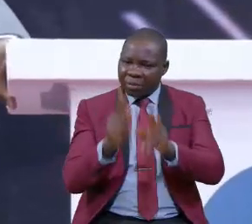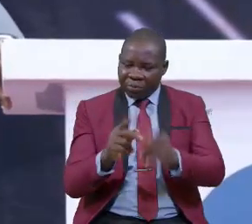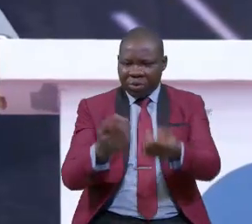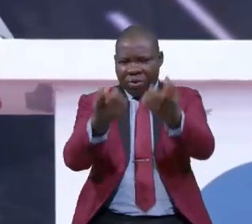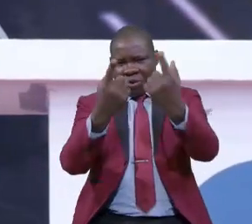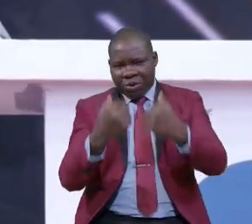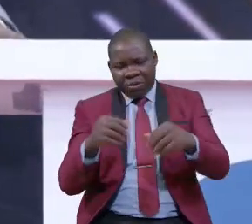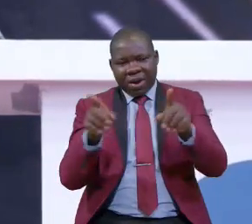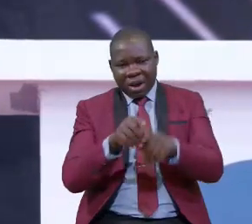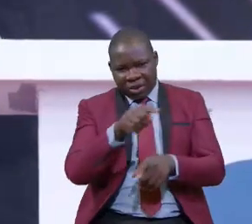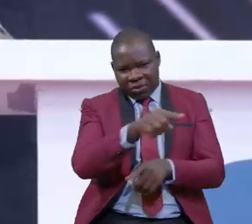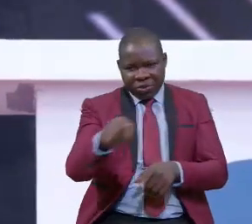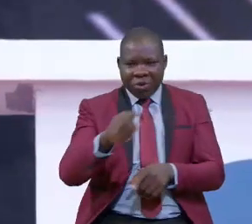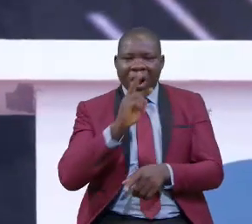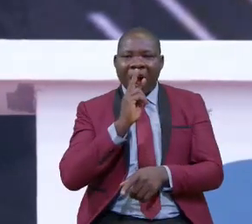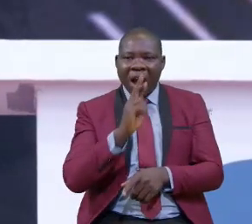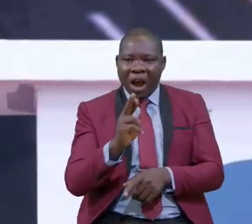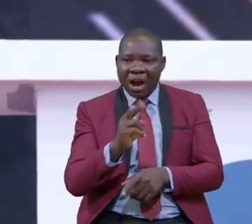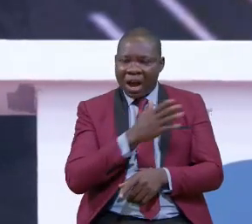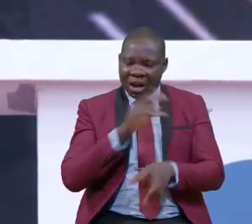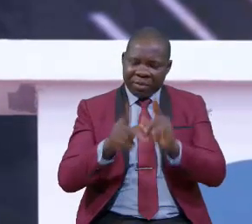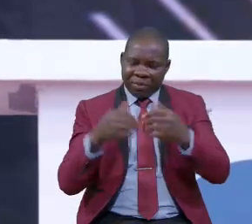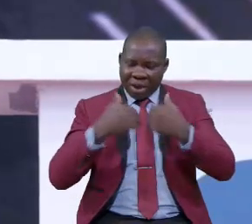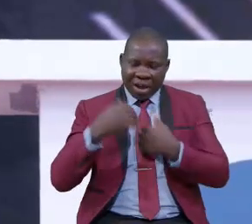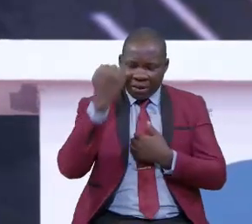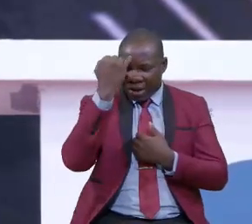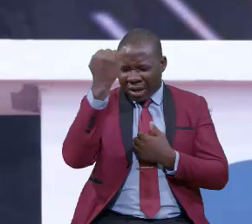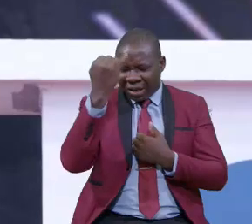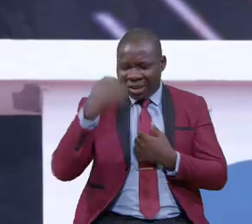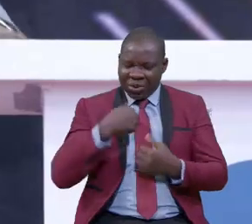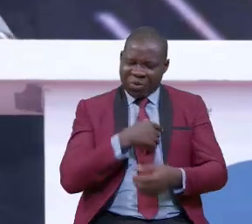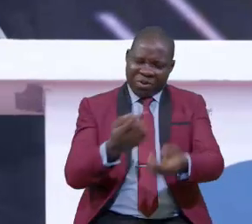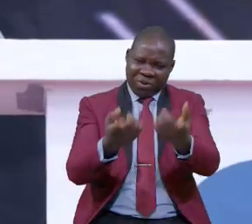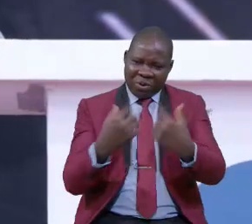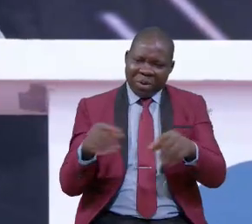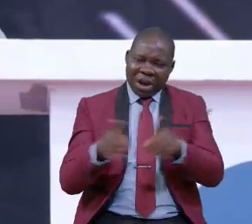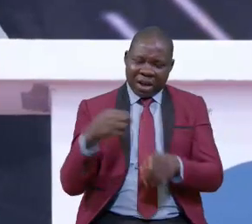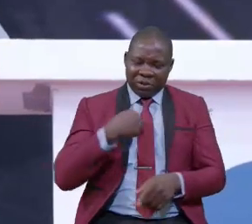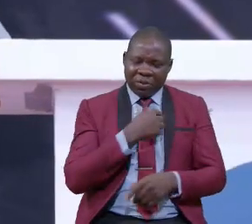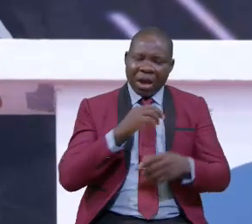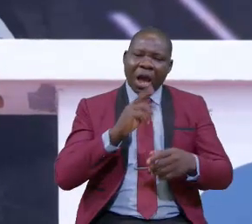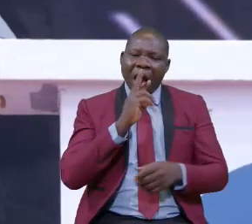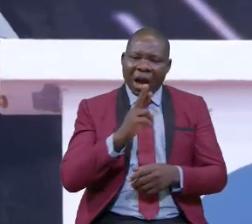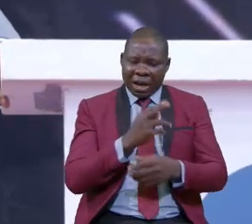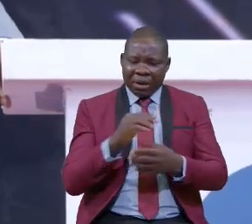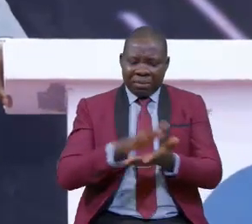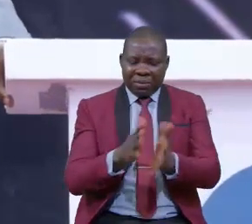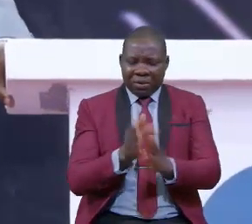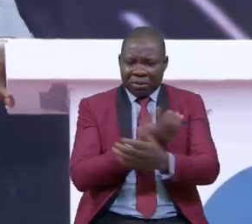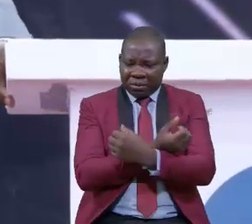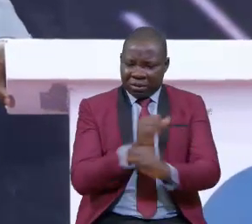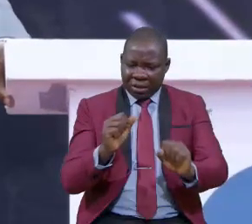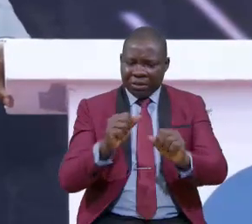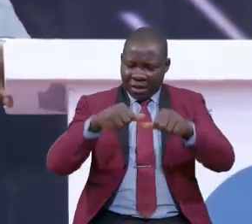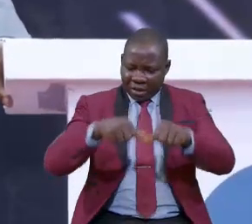idea. We come as we are. We get saved. We remain as we are. And we're